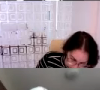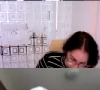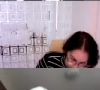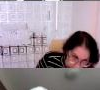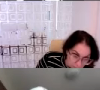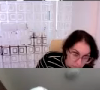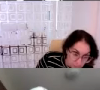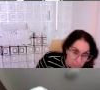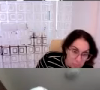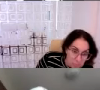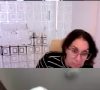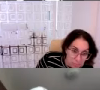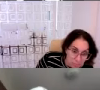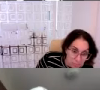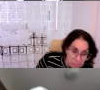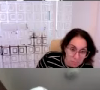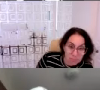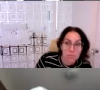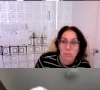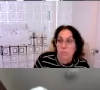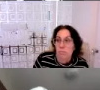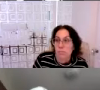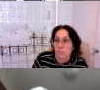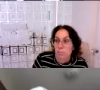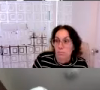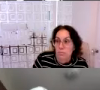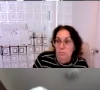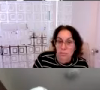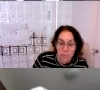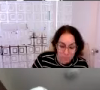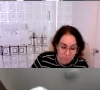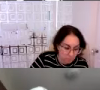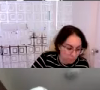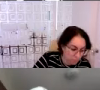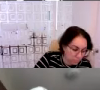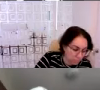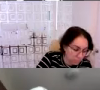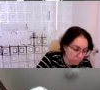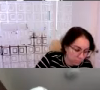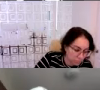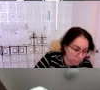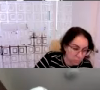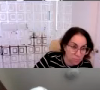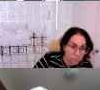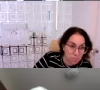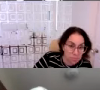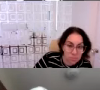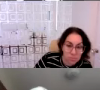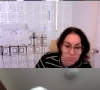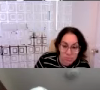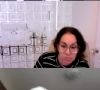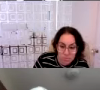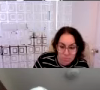heroes. Ben wrote that glial cells are critical participants in every major aspect of brain development, function,